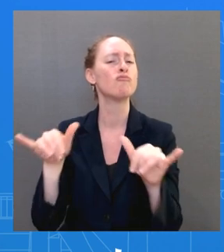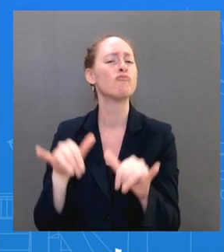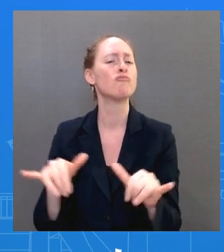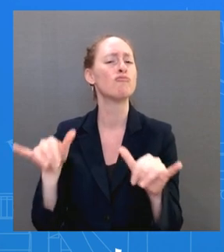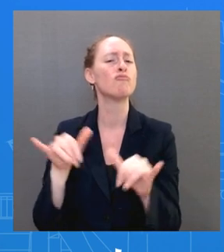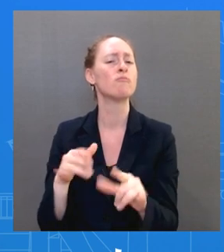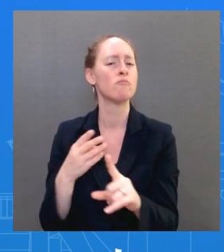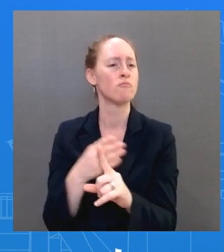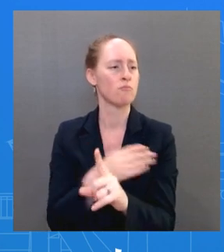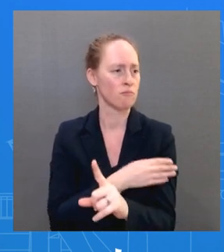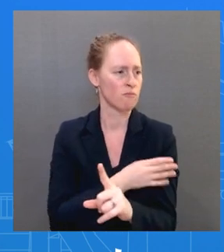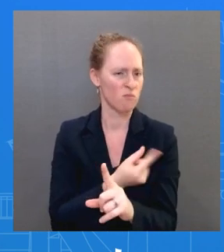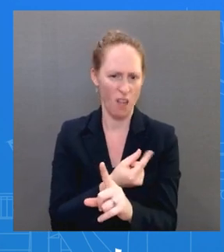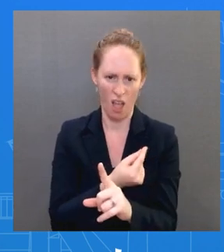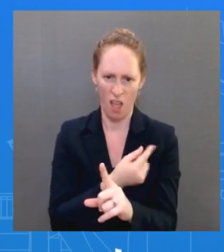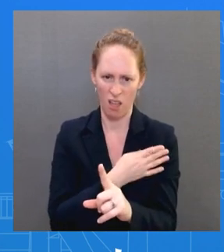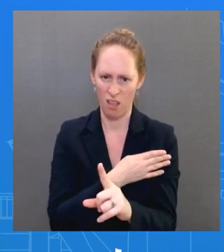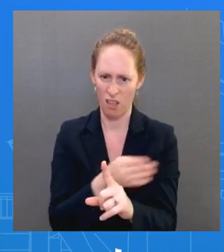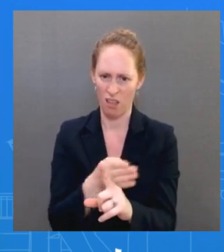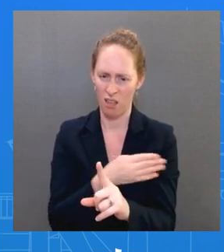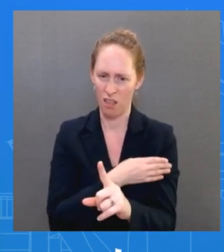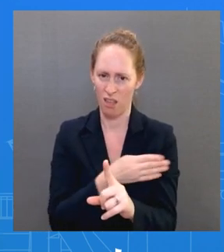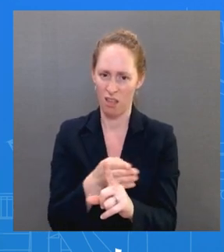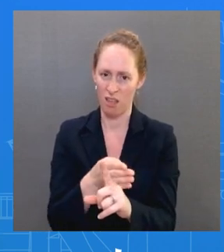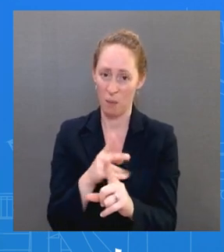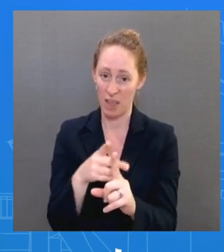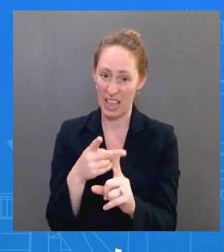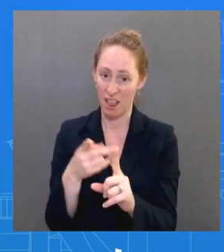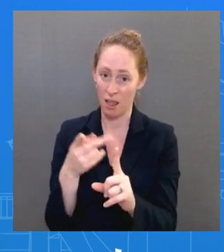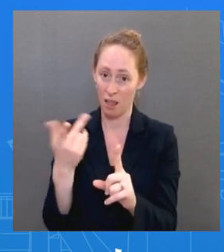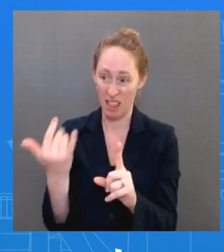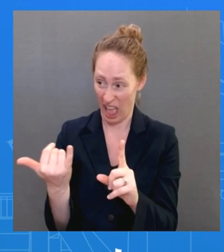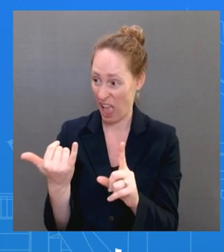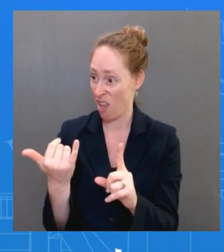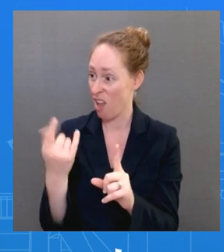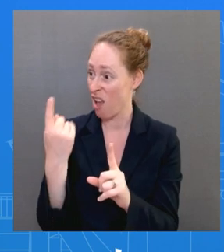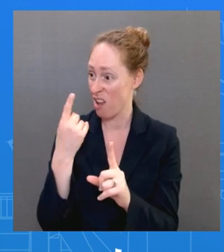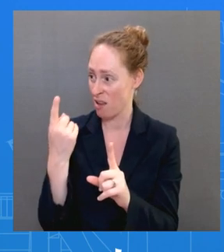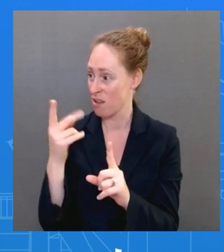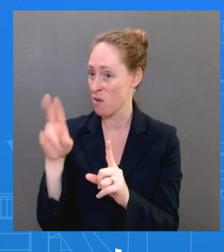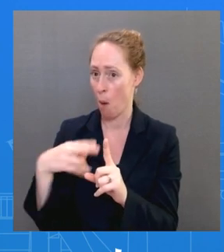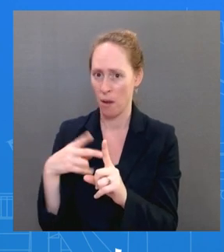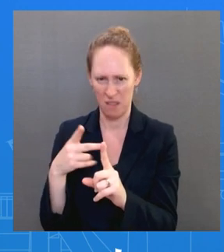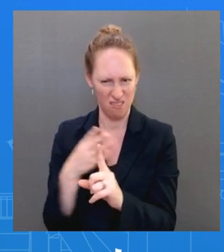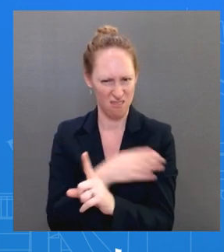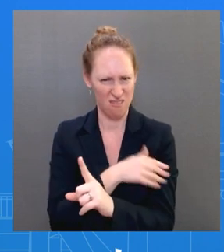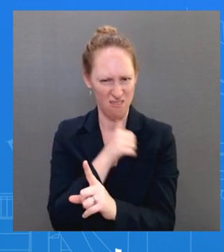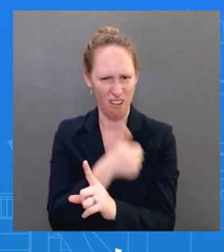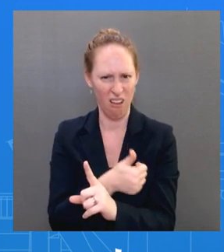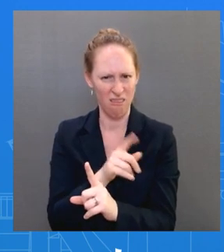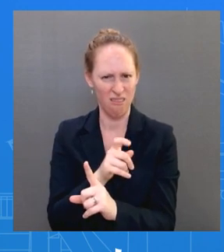range. How did he describe it? Yeah. So I talked to Dr. O'Connor about this,